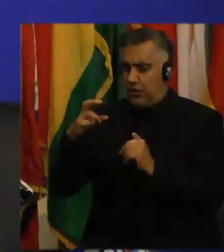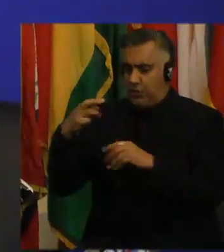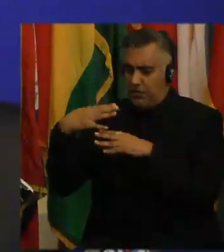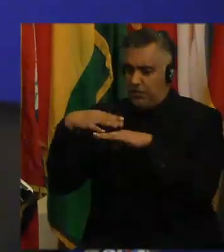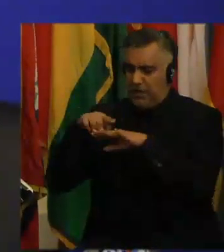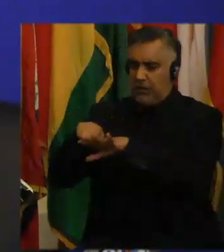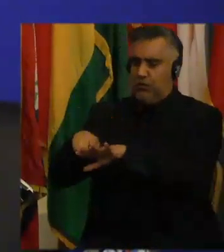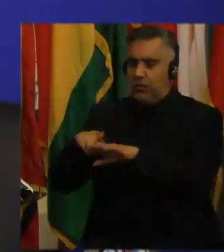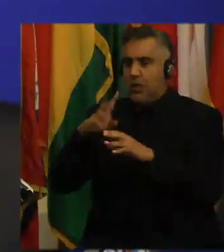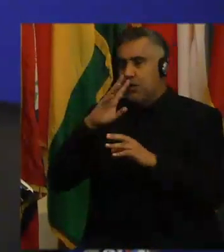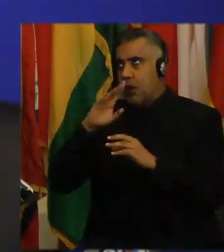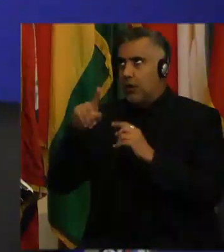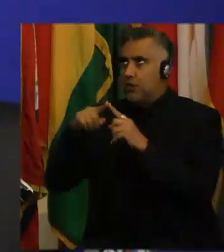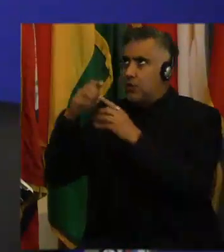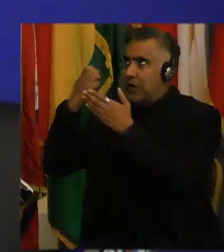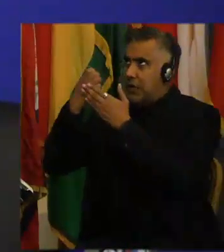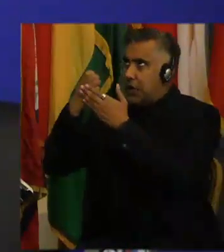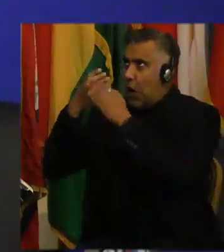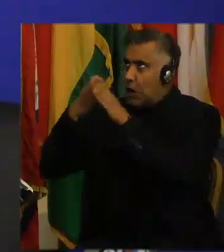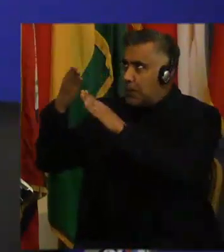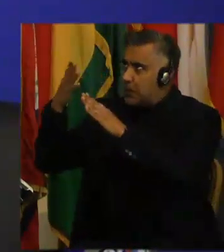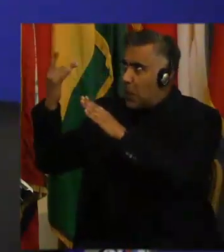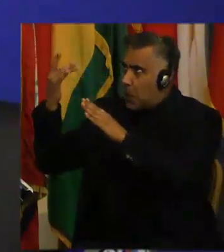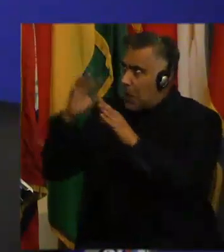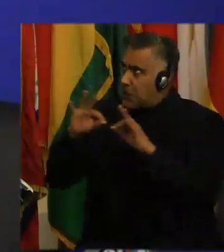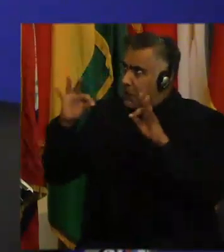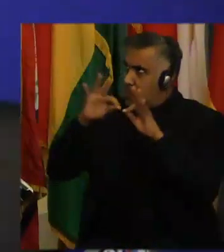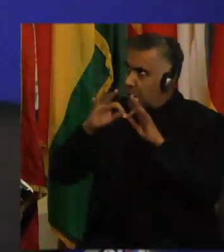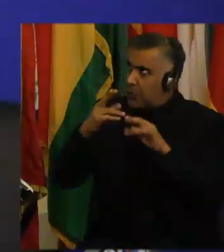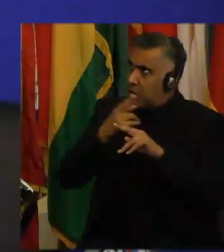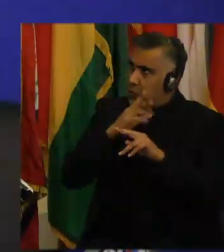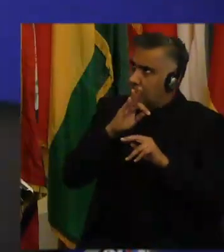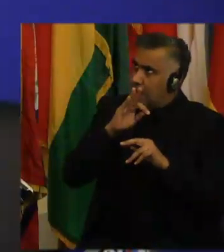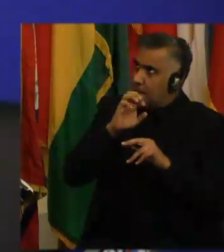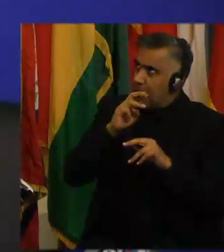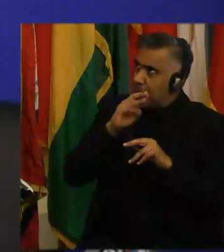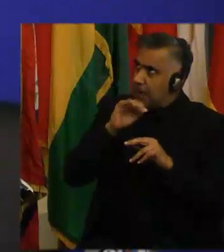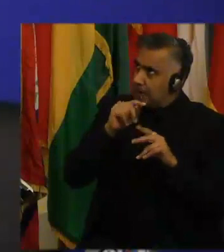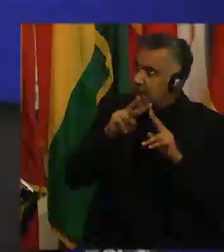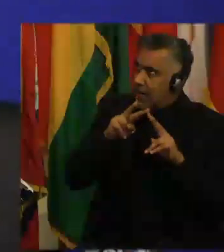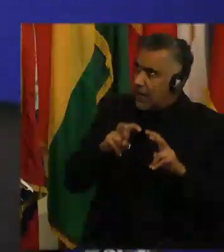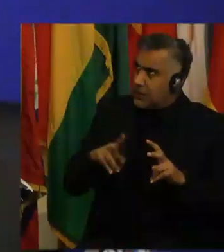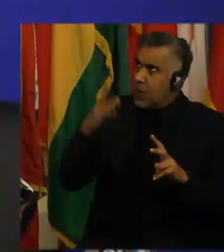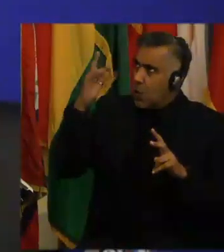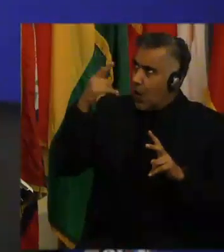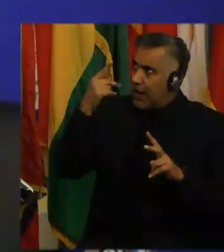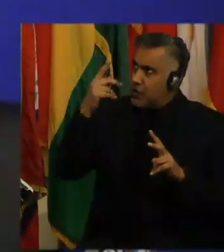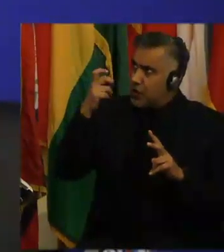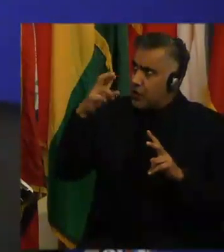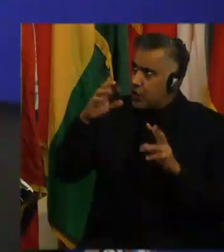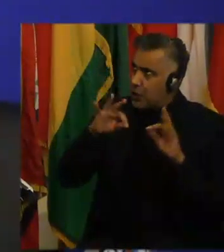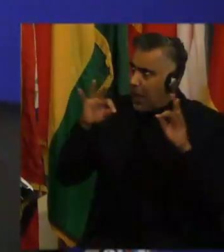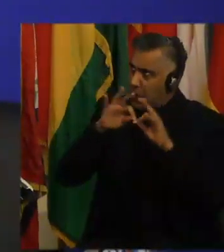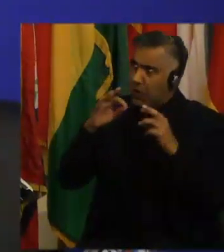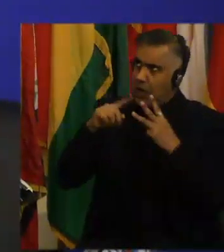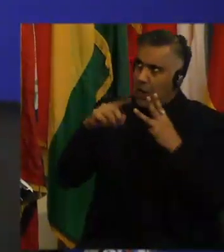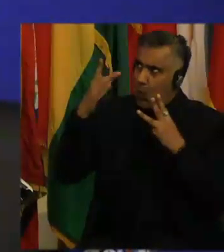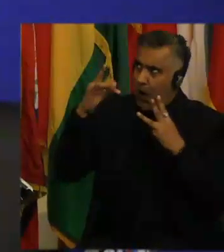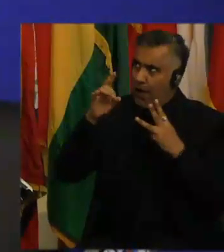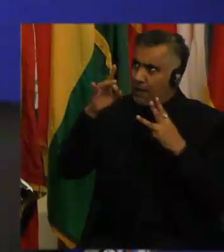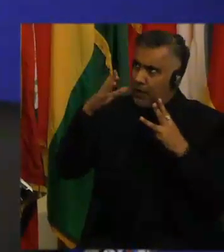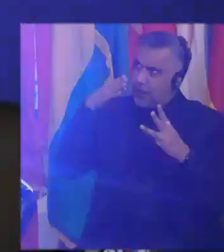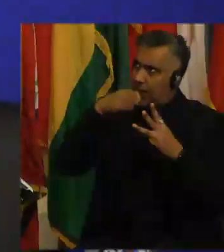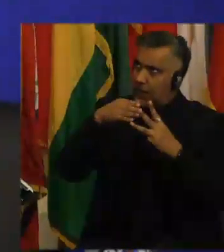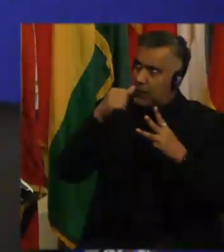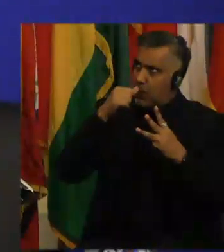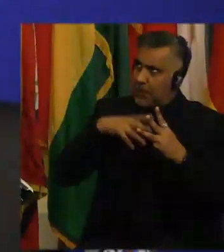section, talking to economists about why it mattered that we should use a feminist analysis, why gender mattered, and why violence against women was